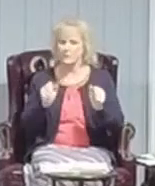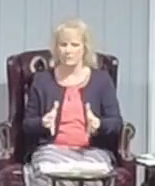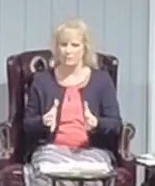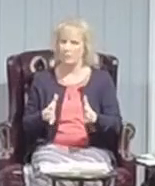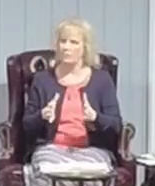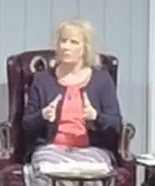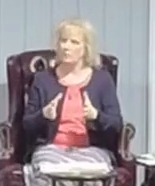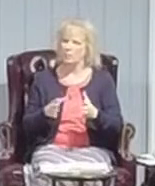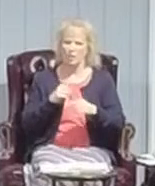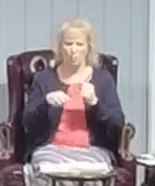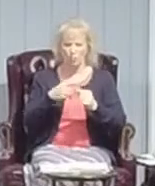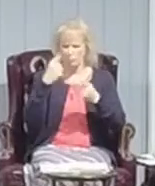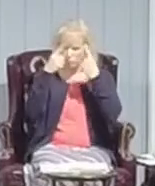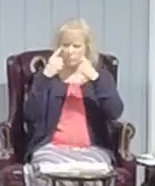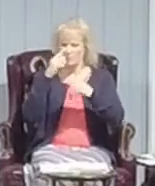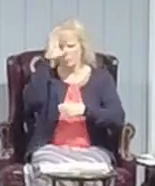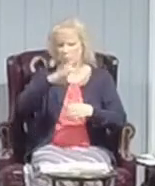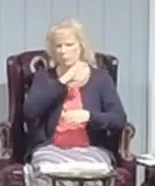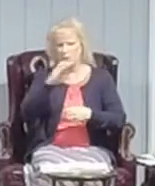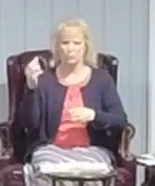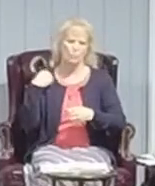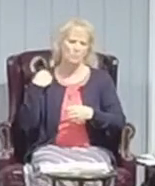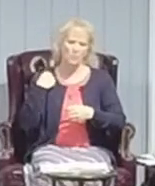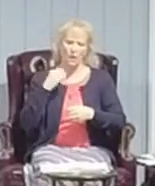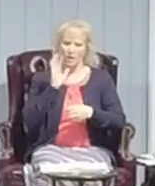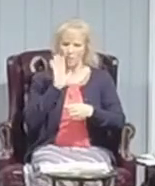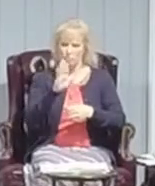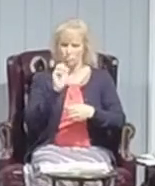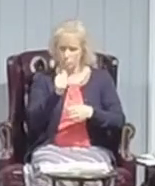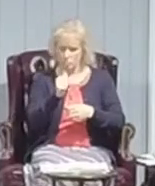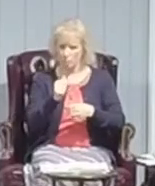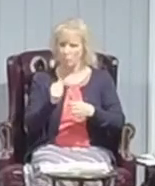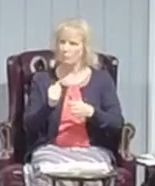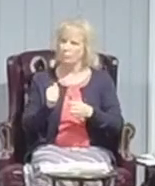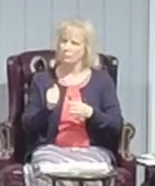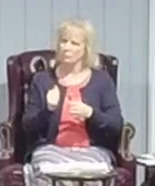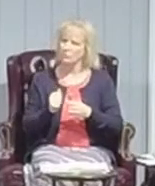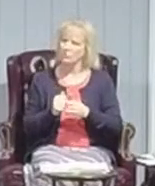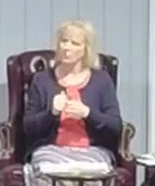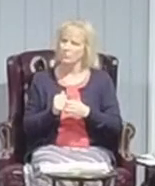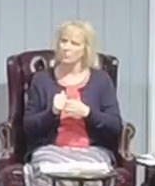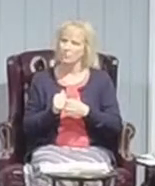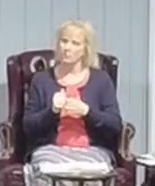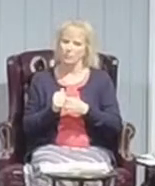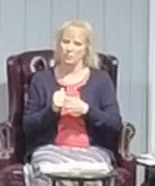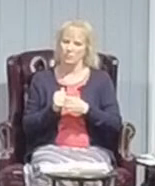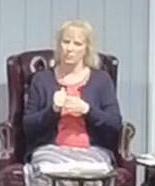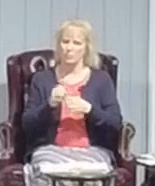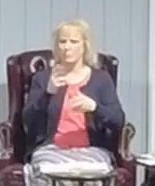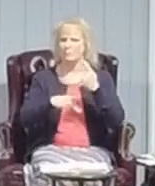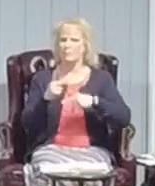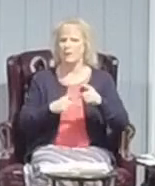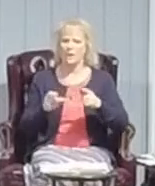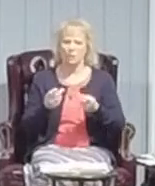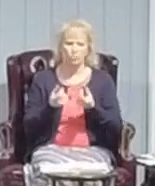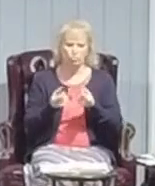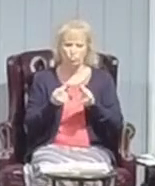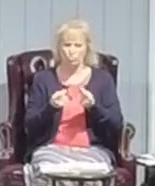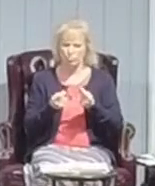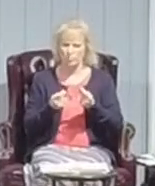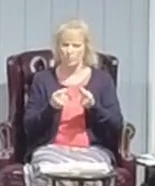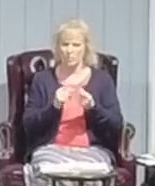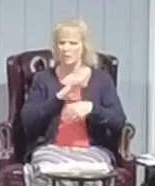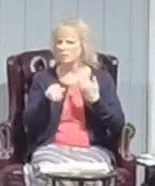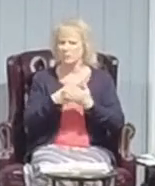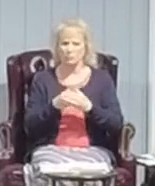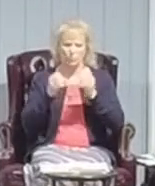think about the cross, you have to remind yourself that there man was doing his absolute worst. But that's really not half the story